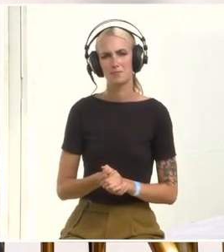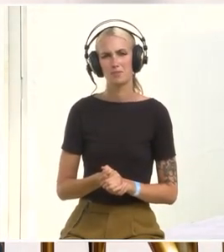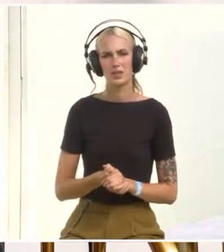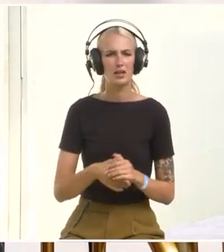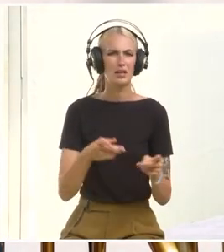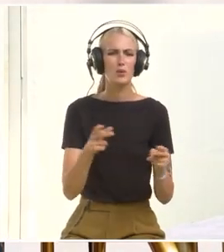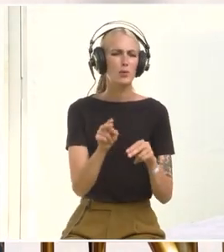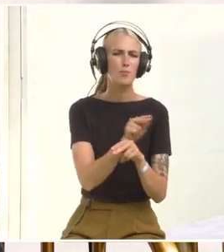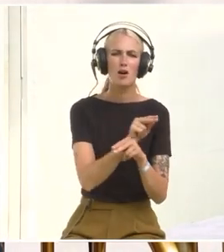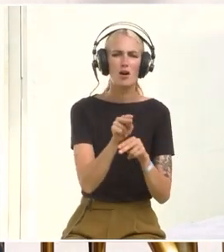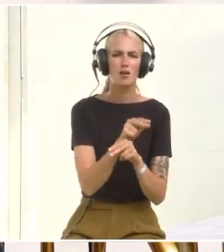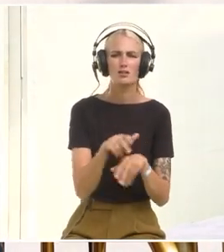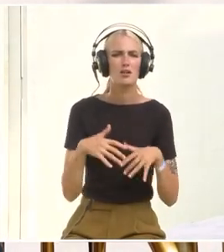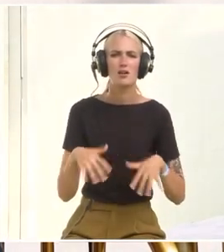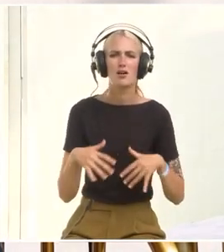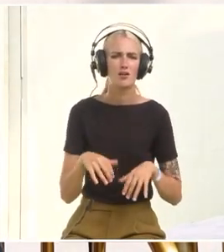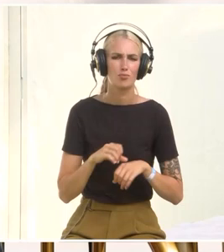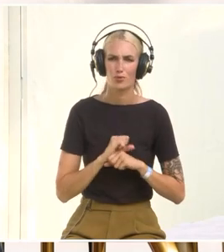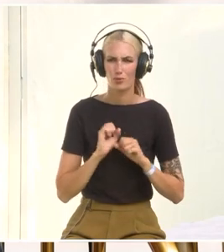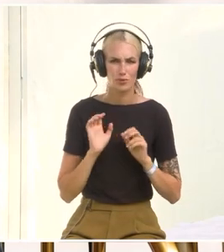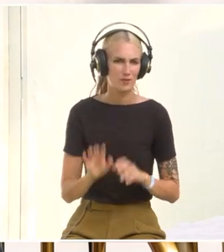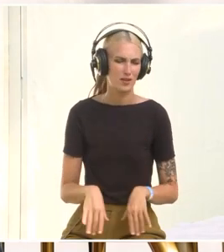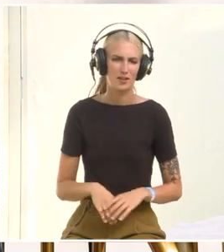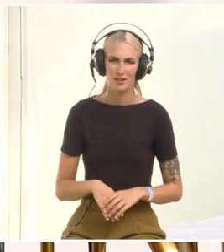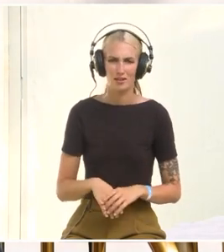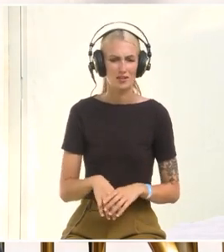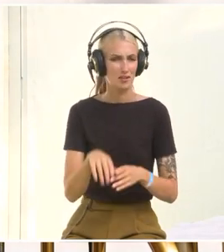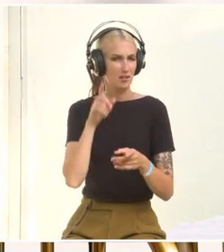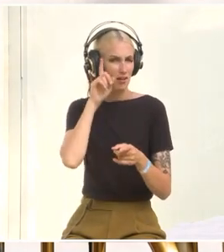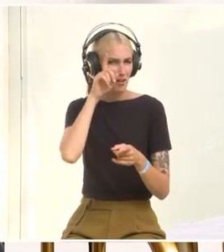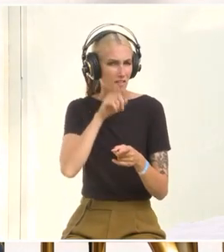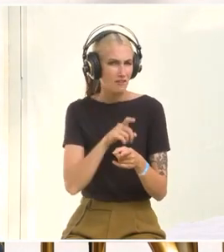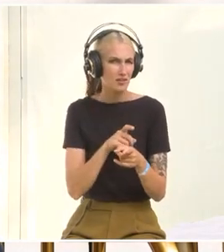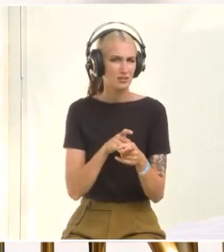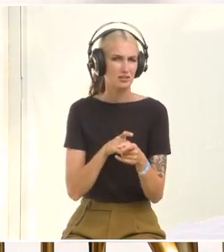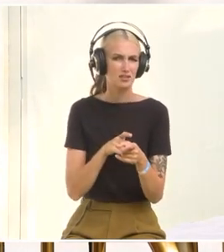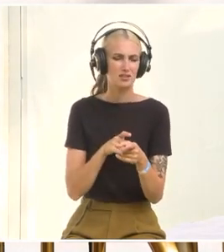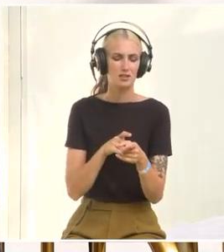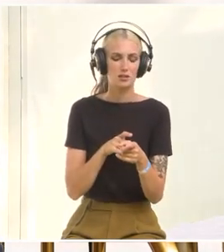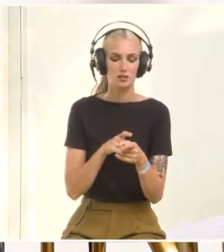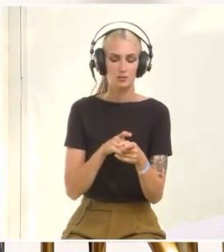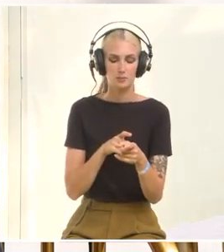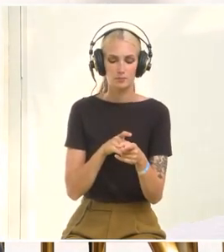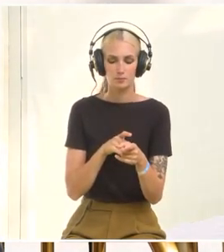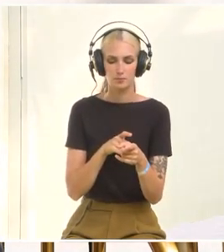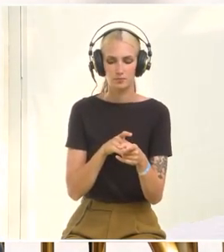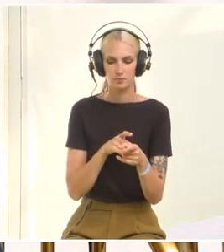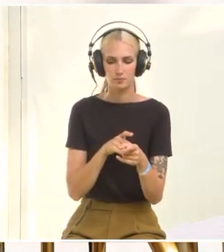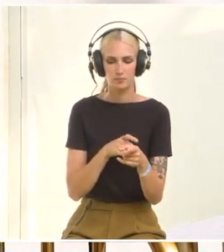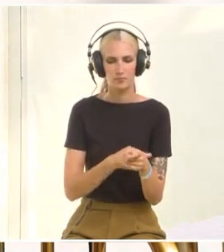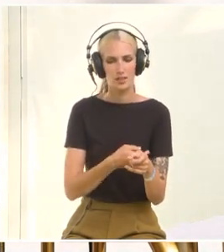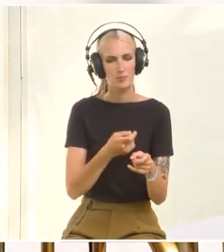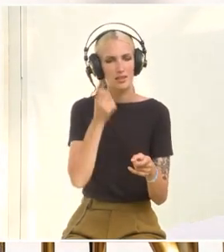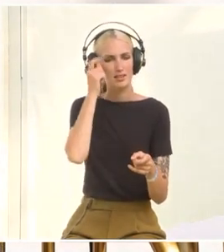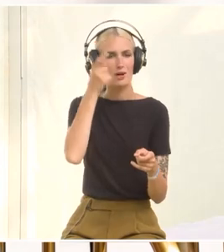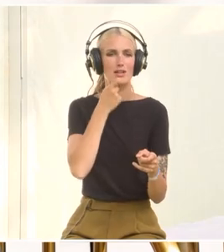reconstruct things. And I think that is something. If you think that you have found you know, the stone of wisdom, I